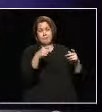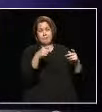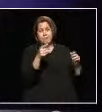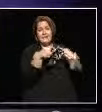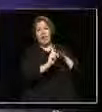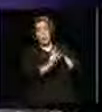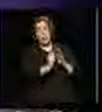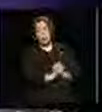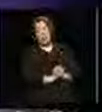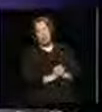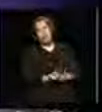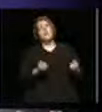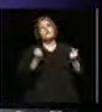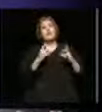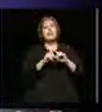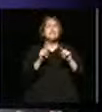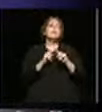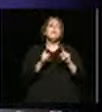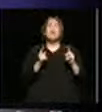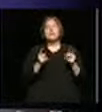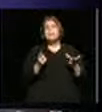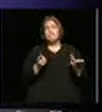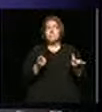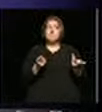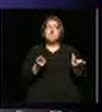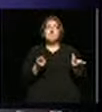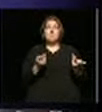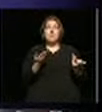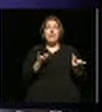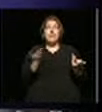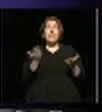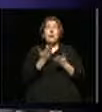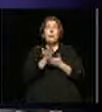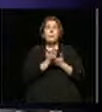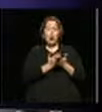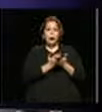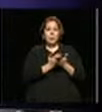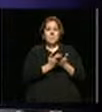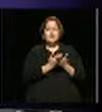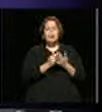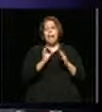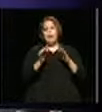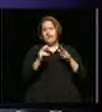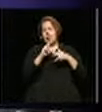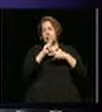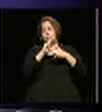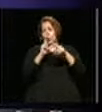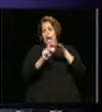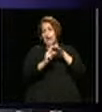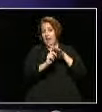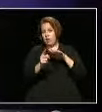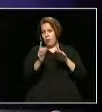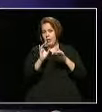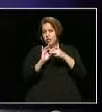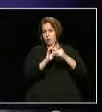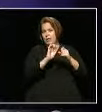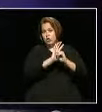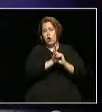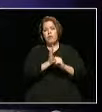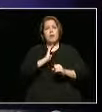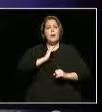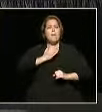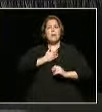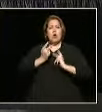evacuated. So there's a lot of different elements to a COVID hurricane evacuation, but you know, our folks at the EOC are the best in the